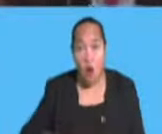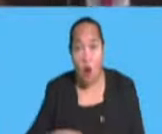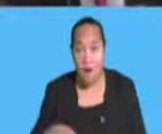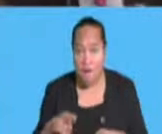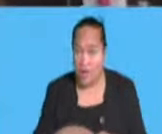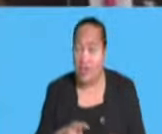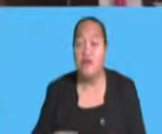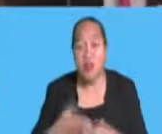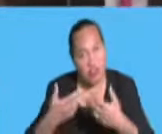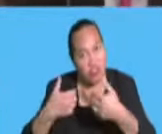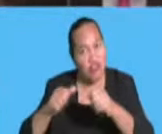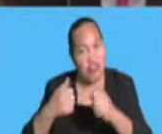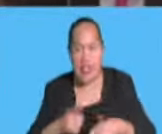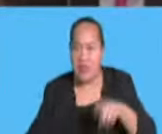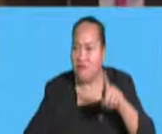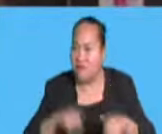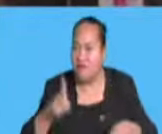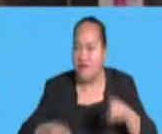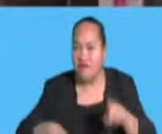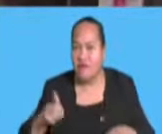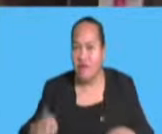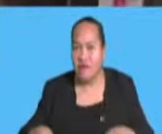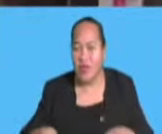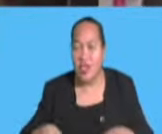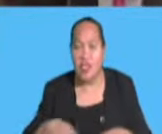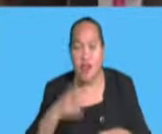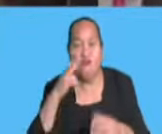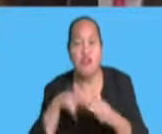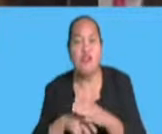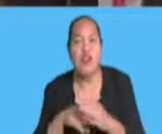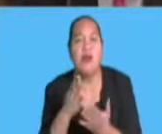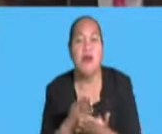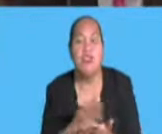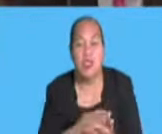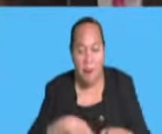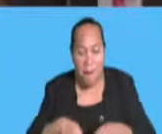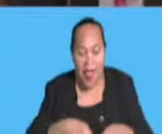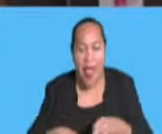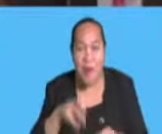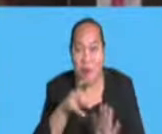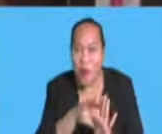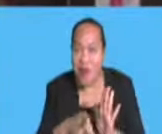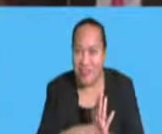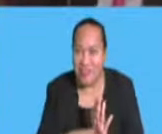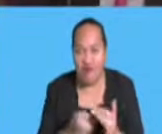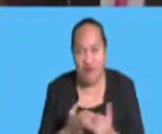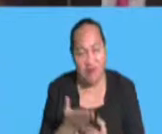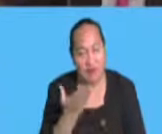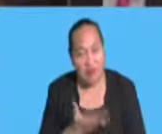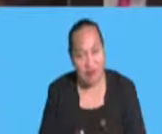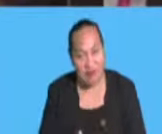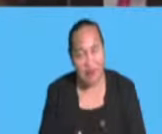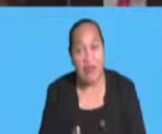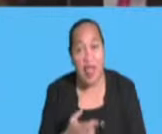has been achieved through a range of far-reaching and visionary budget plans and policies. Mr. Speaker,